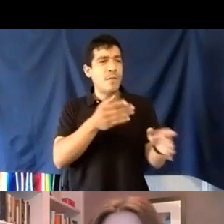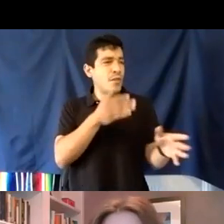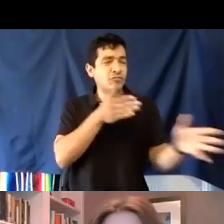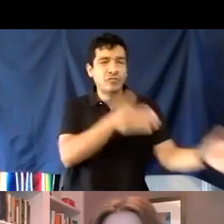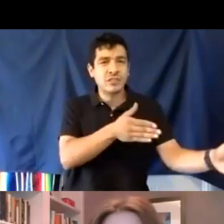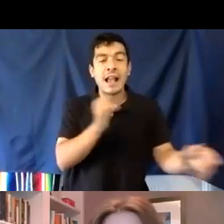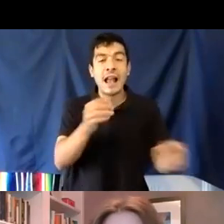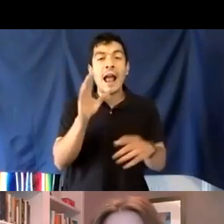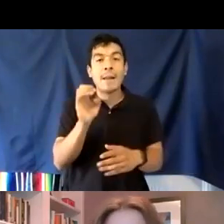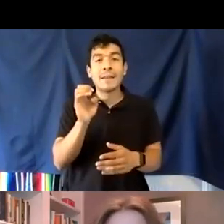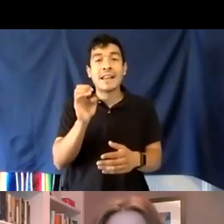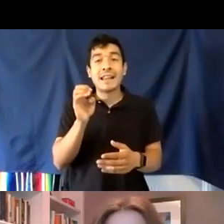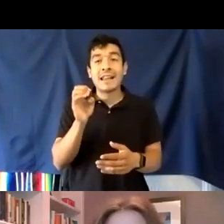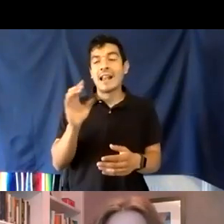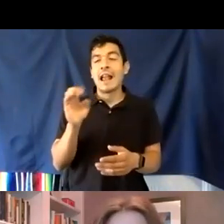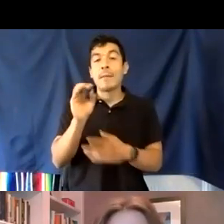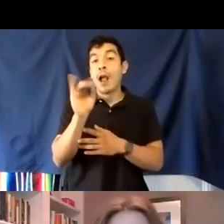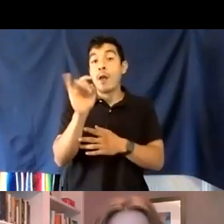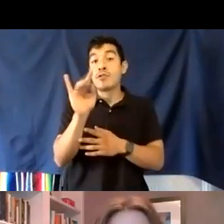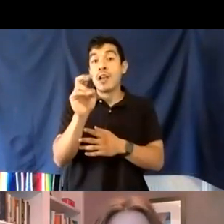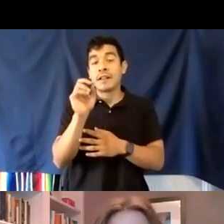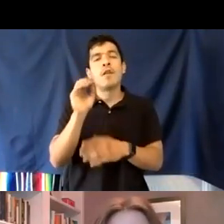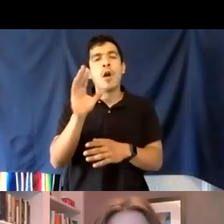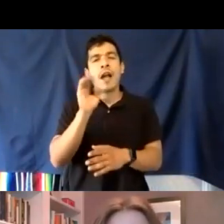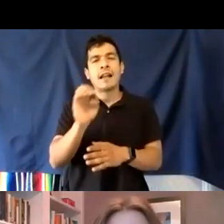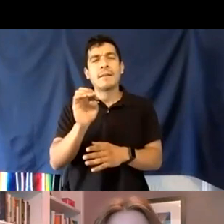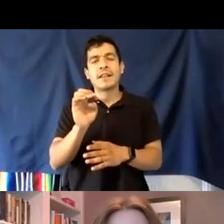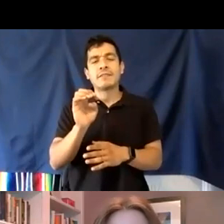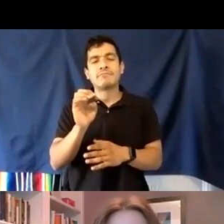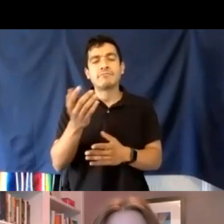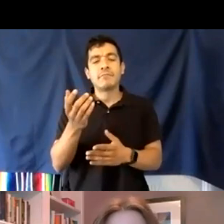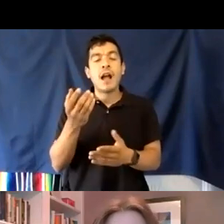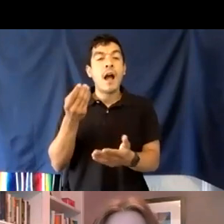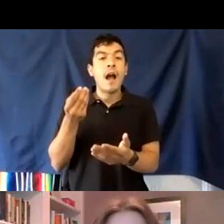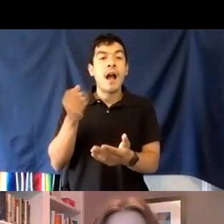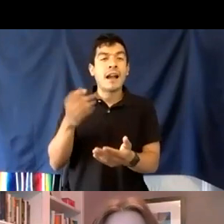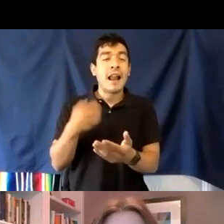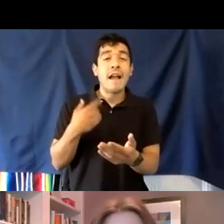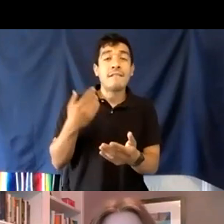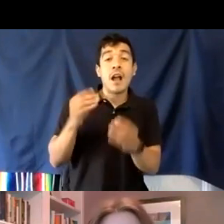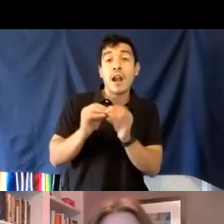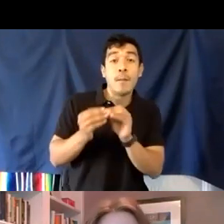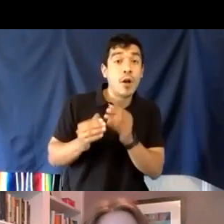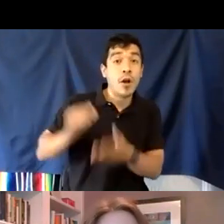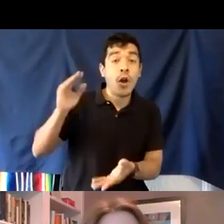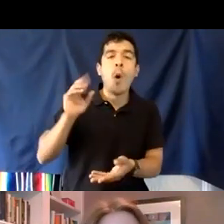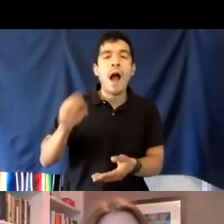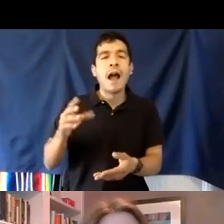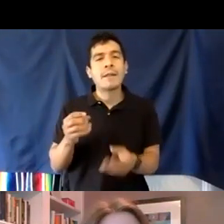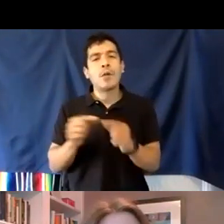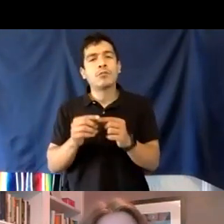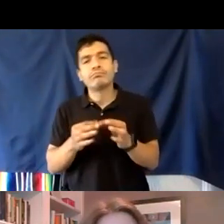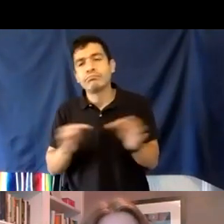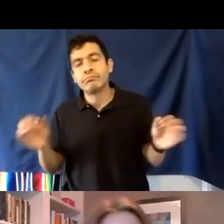It could be quantitative. It could, you know, it could be, you know, a peer-reviewed journal article. It could be a landscape scan. It could be a survey.